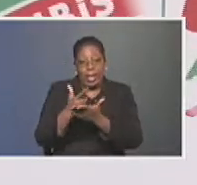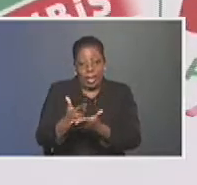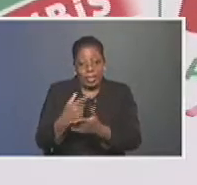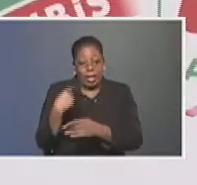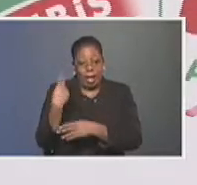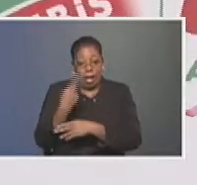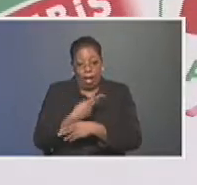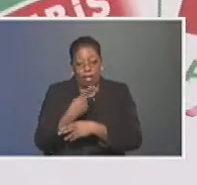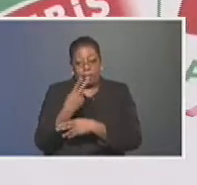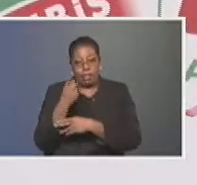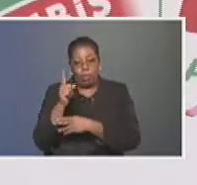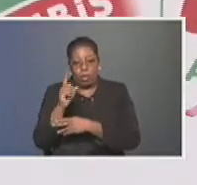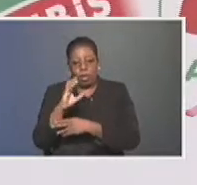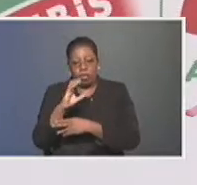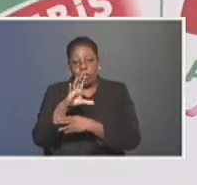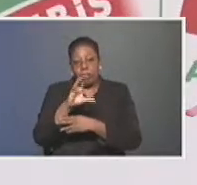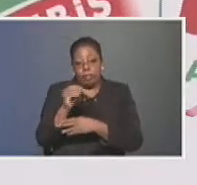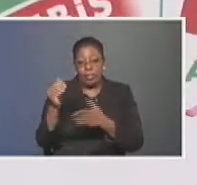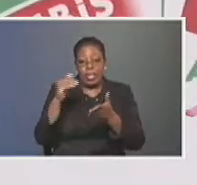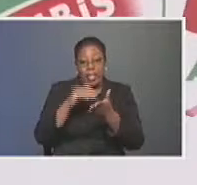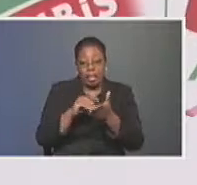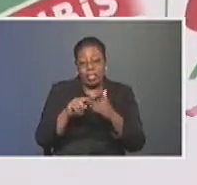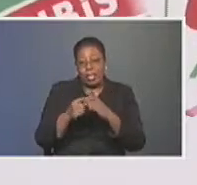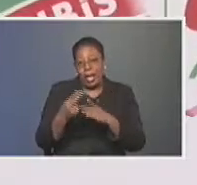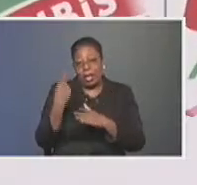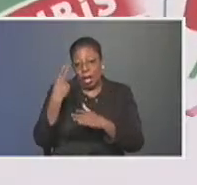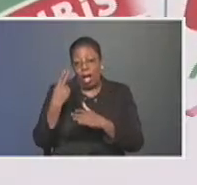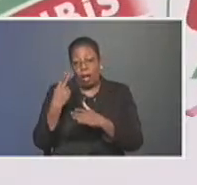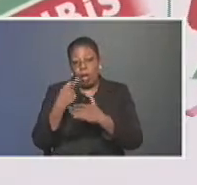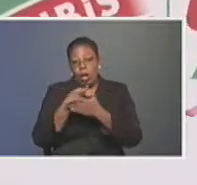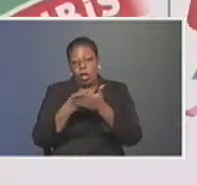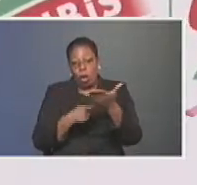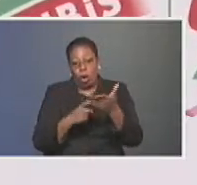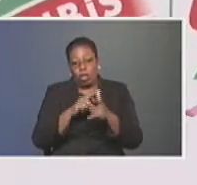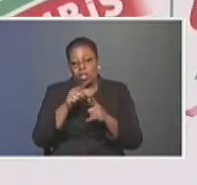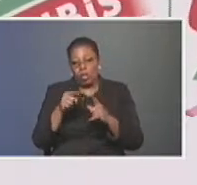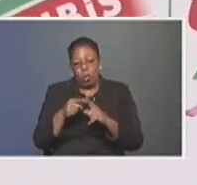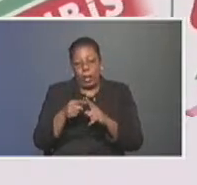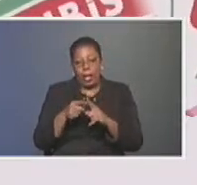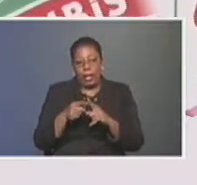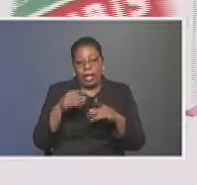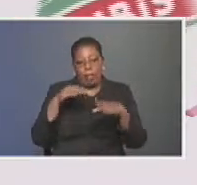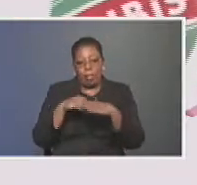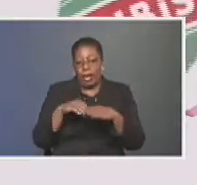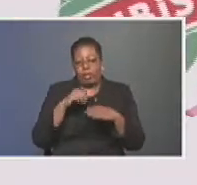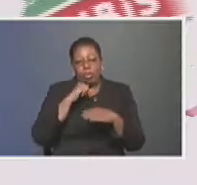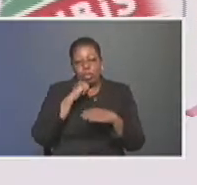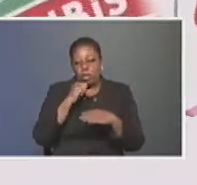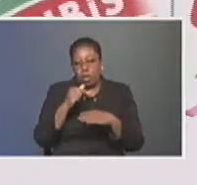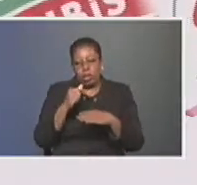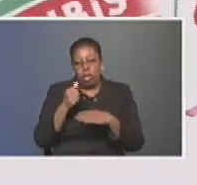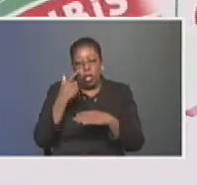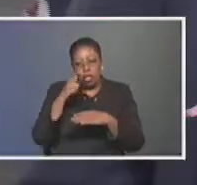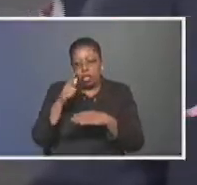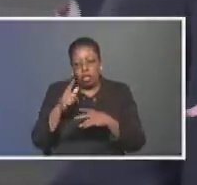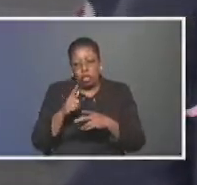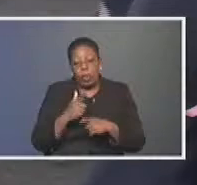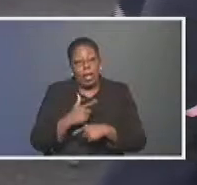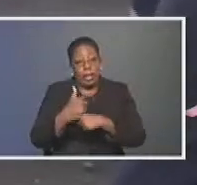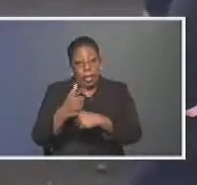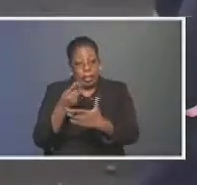in startup costs at a time when banks were not enthusiastic about lending to petroleum industry